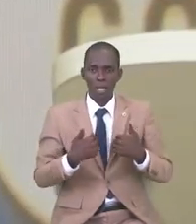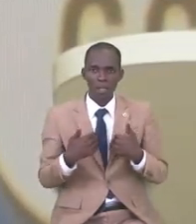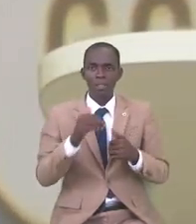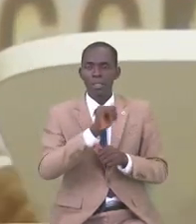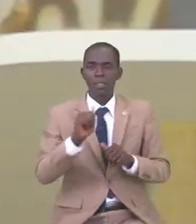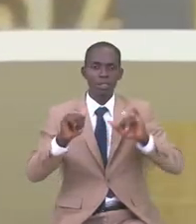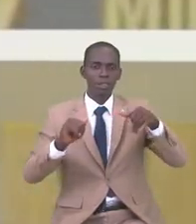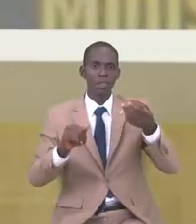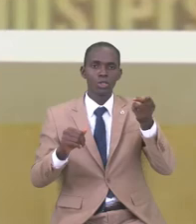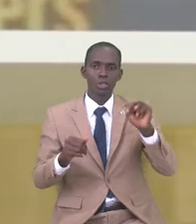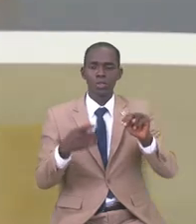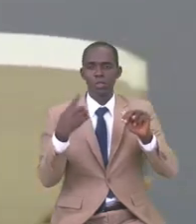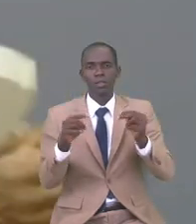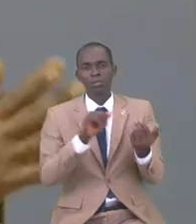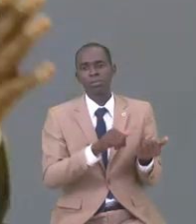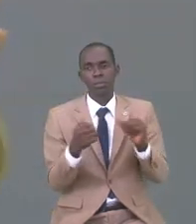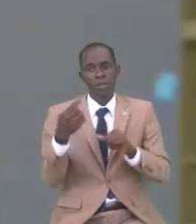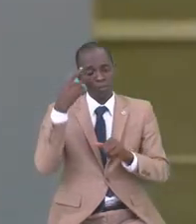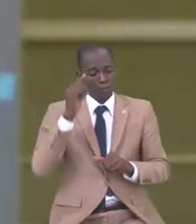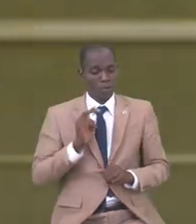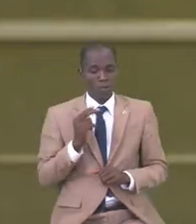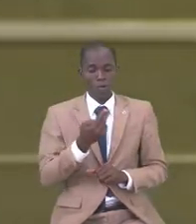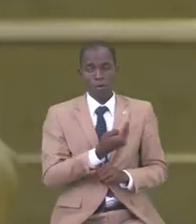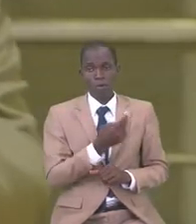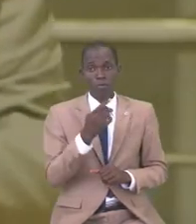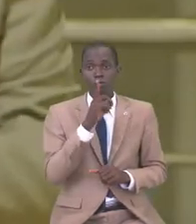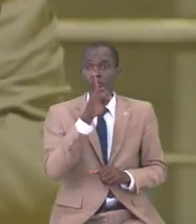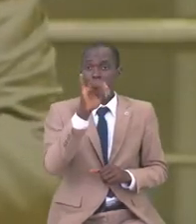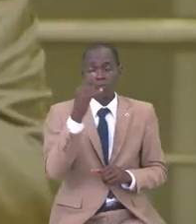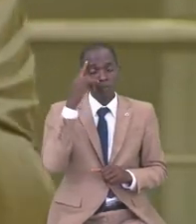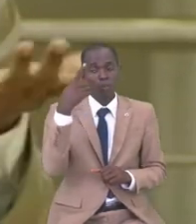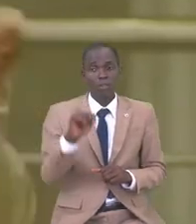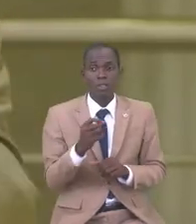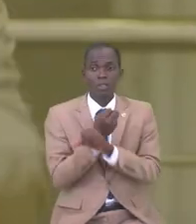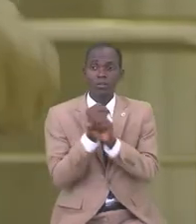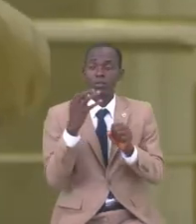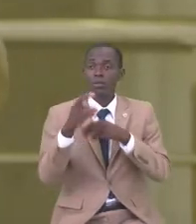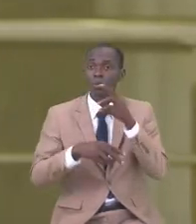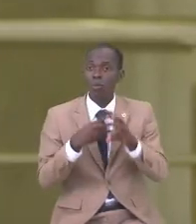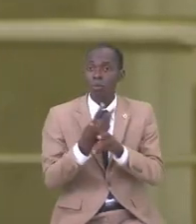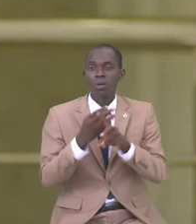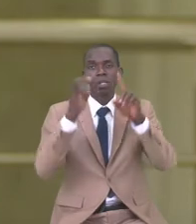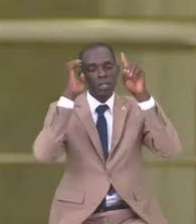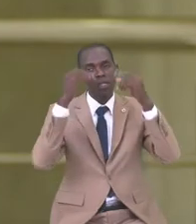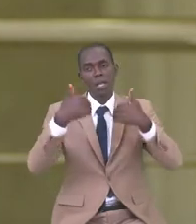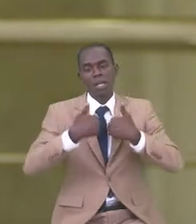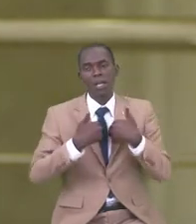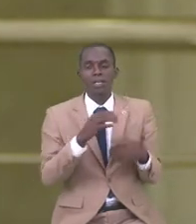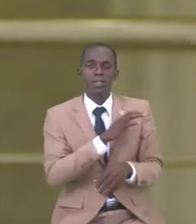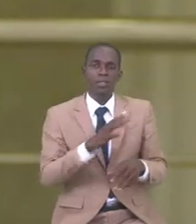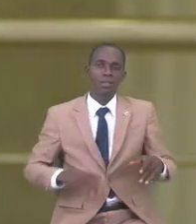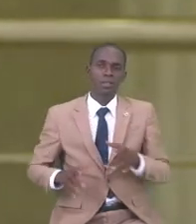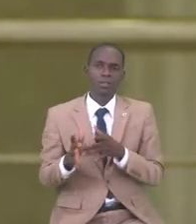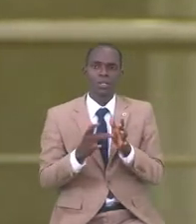the Baptist, and of course for the salvation of the world he had the Lord Jesus Christ, our Lord and Savior. He's seeking for a